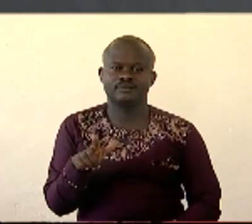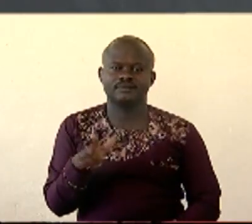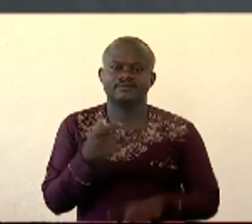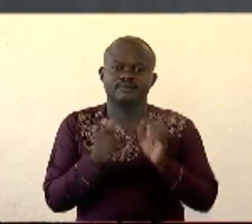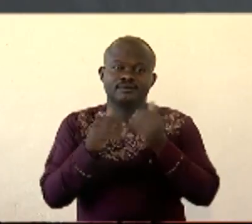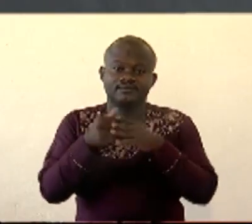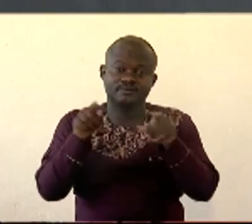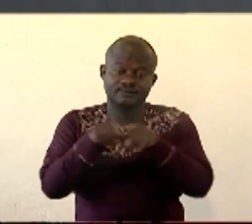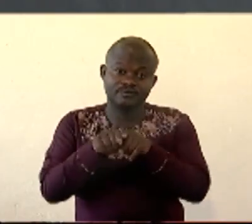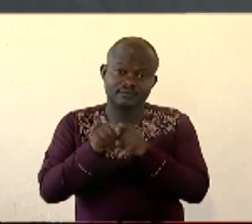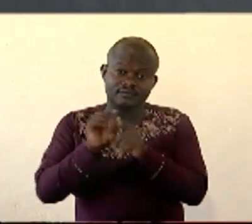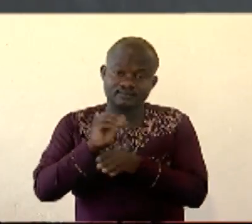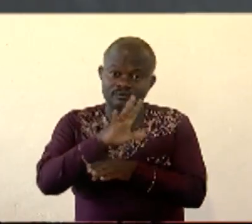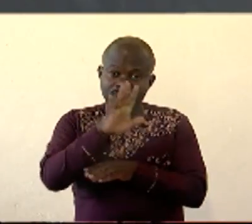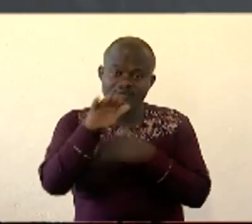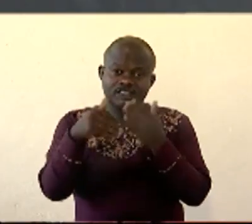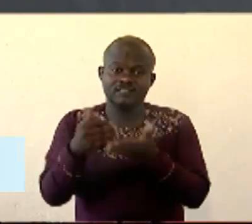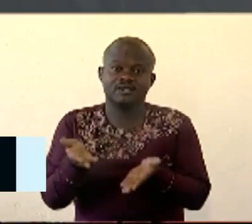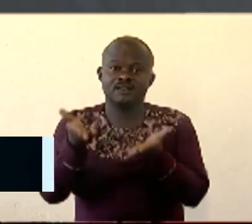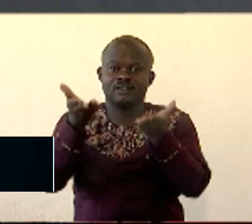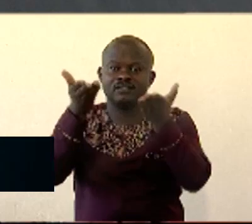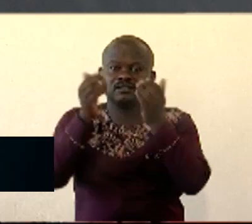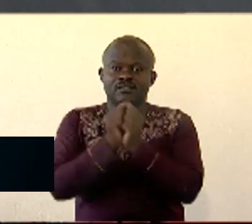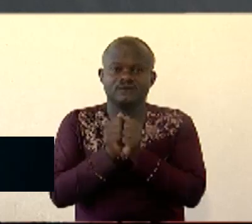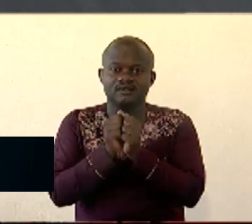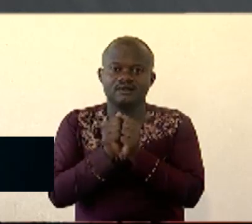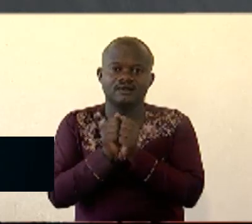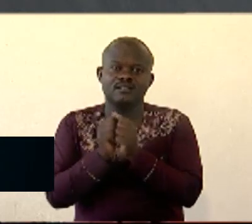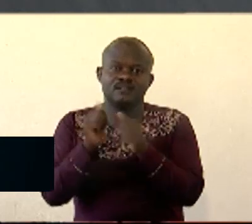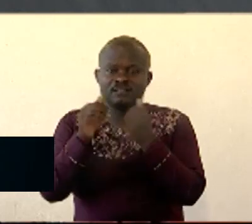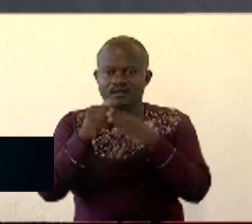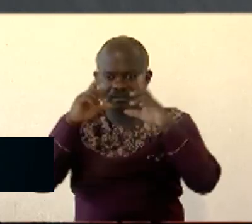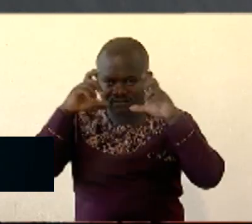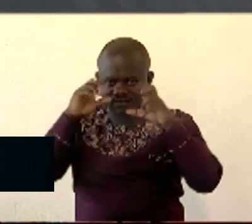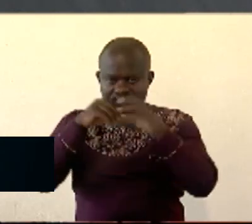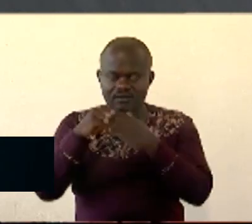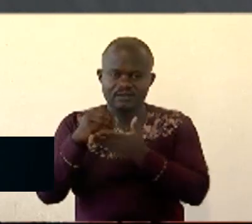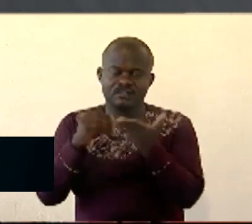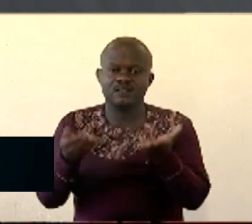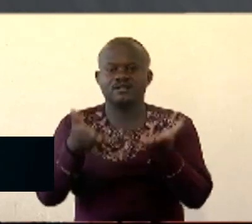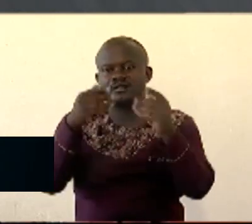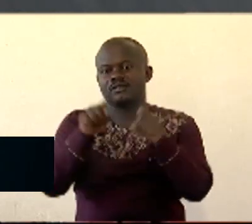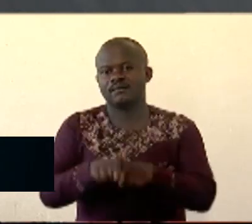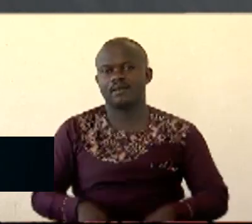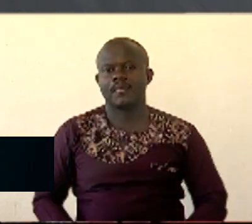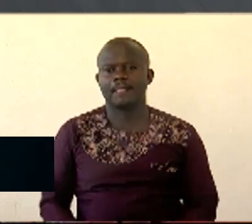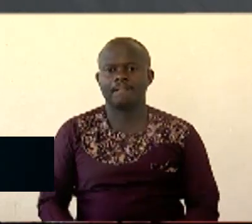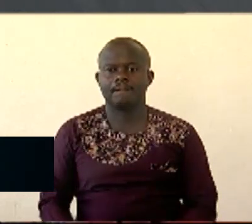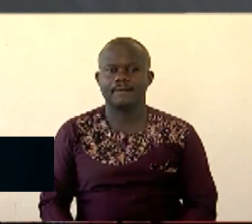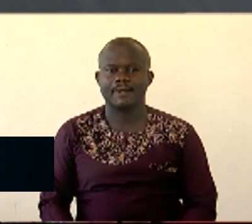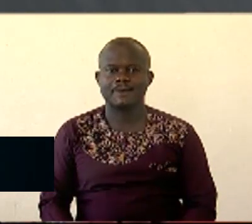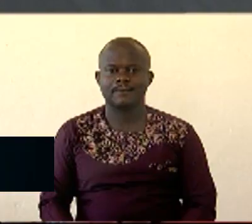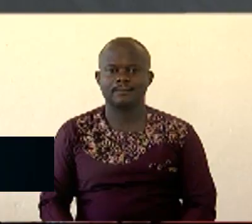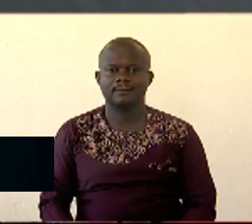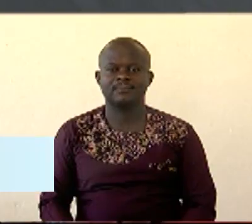But as light intensity increases, the rate of photosynthesis also increases.